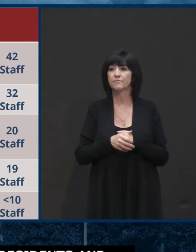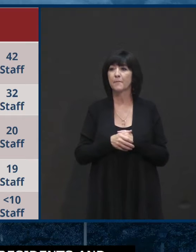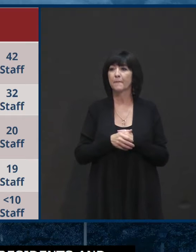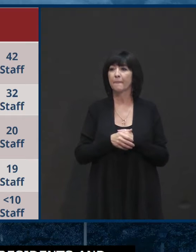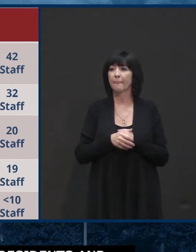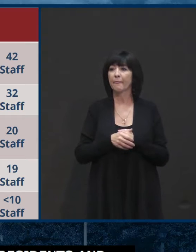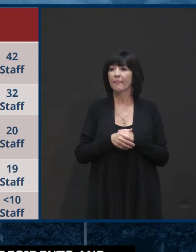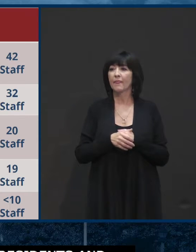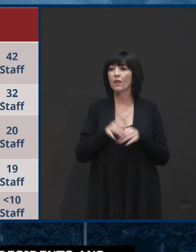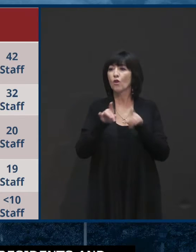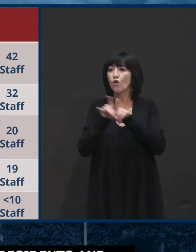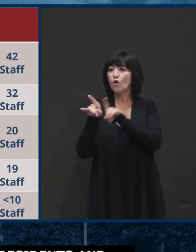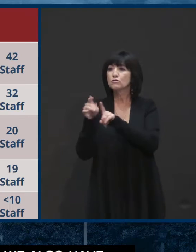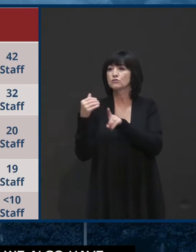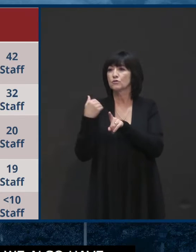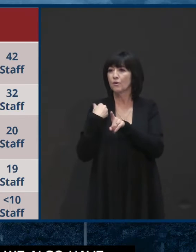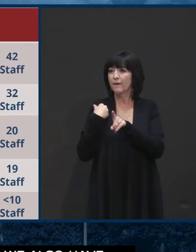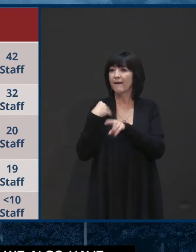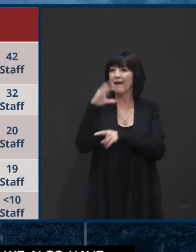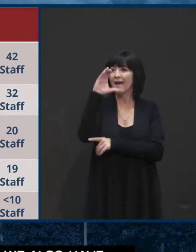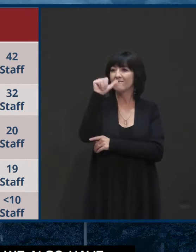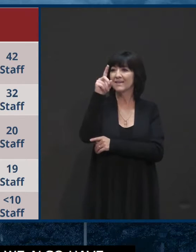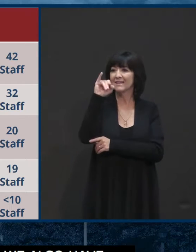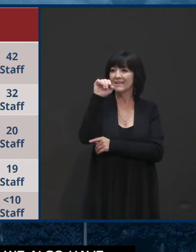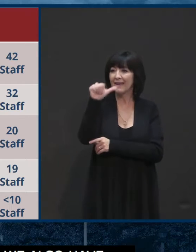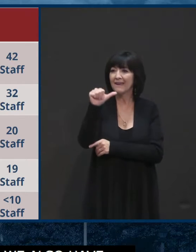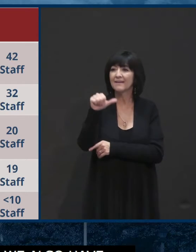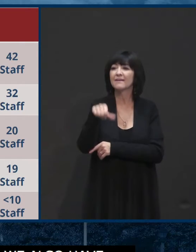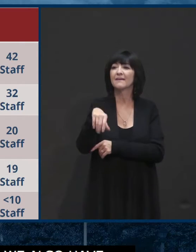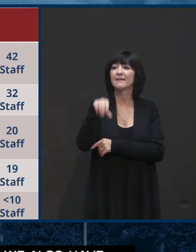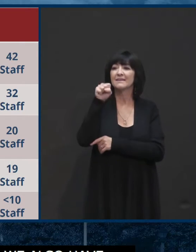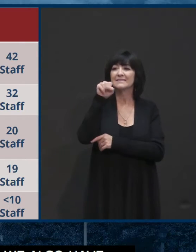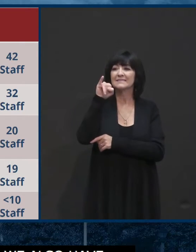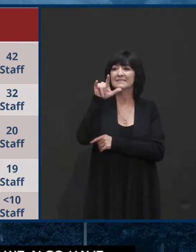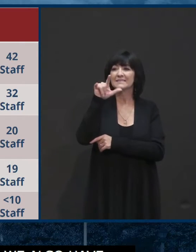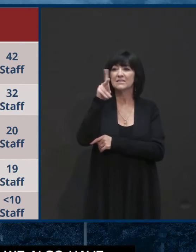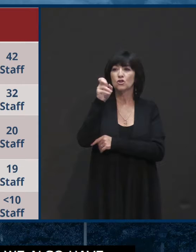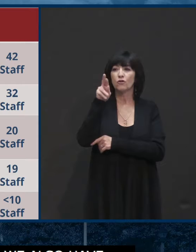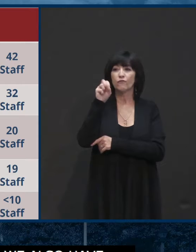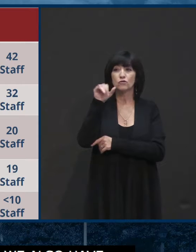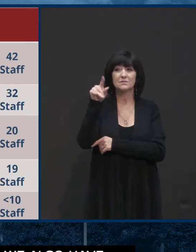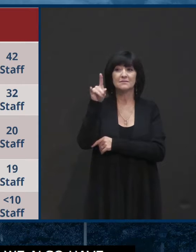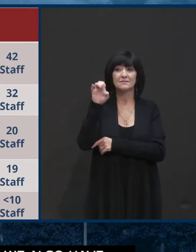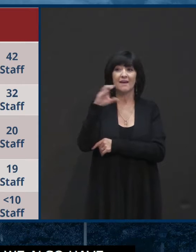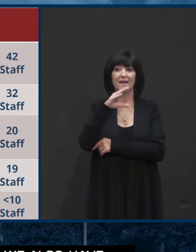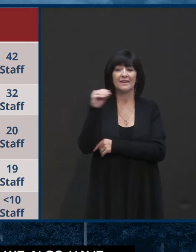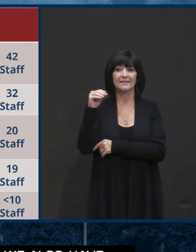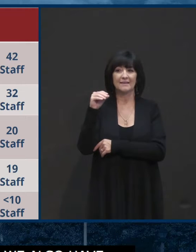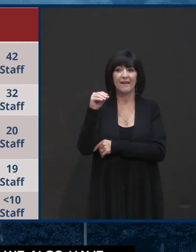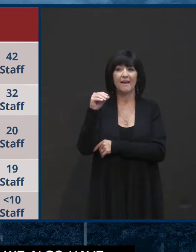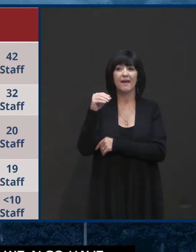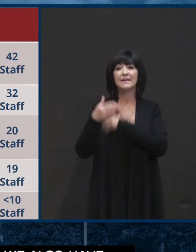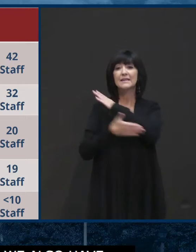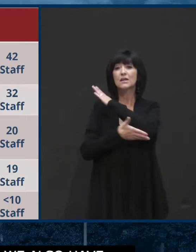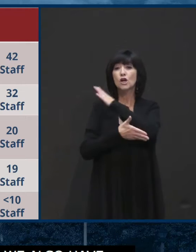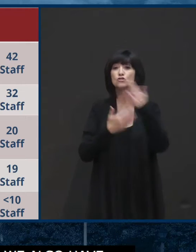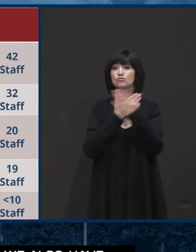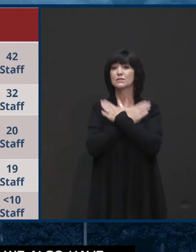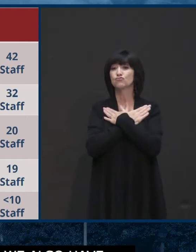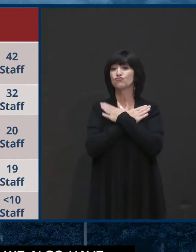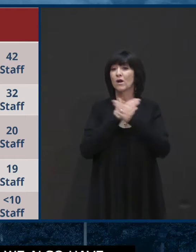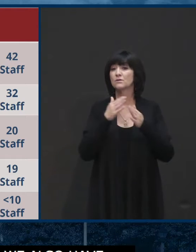Wilmington, that's also been dealing with an outbreak, as well as Country Rest Home in